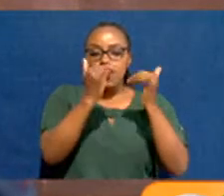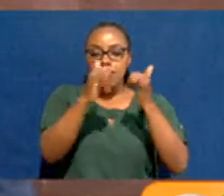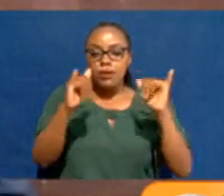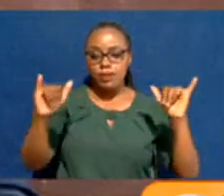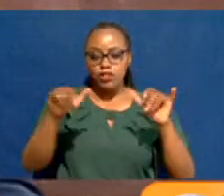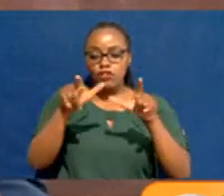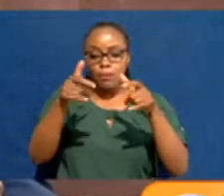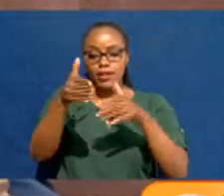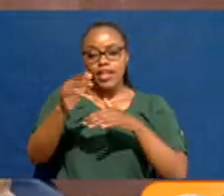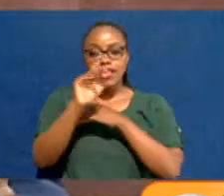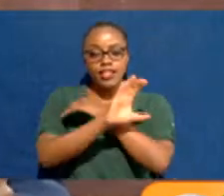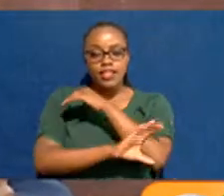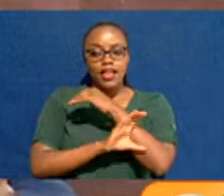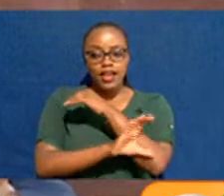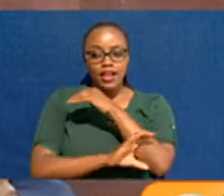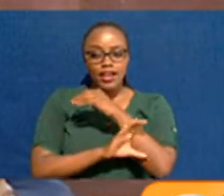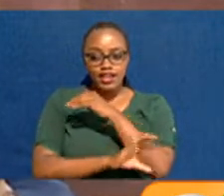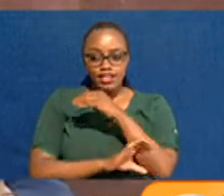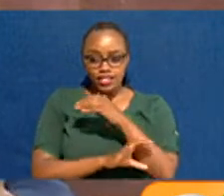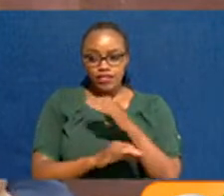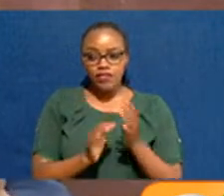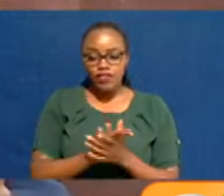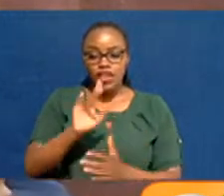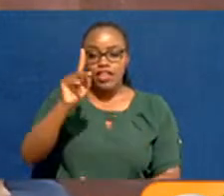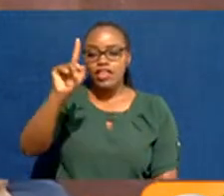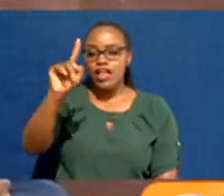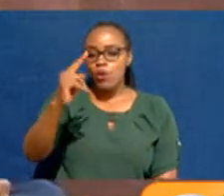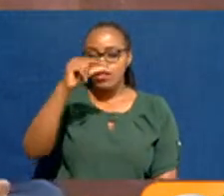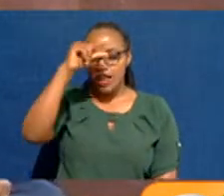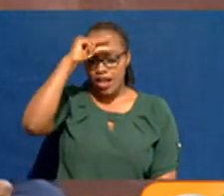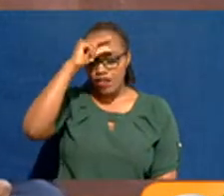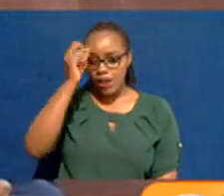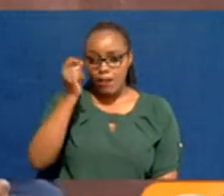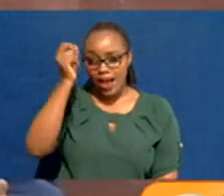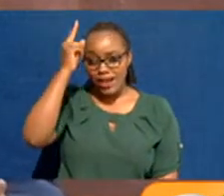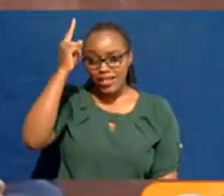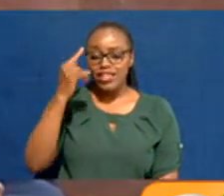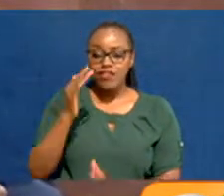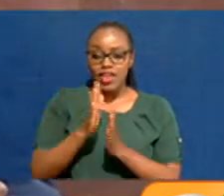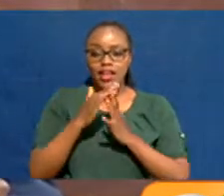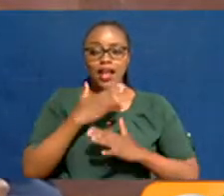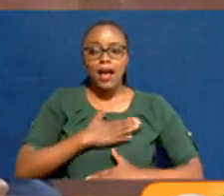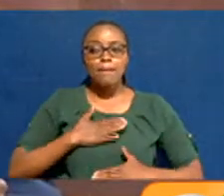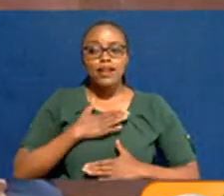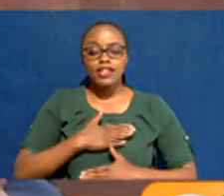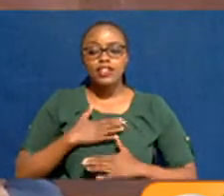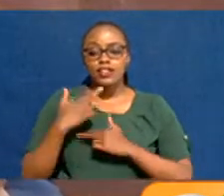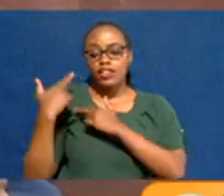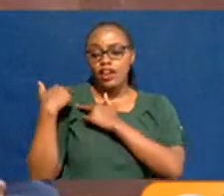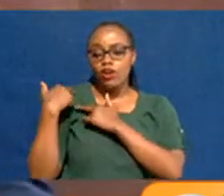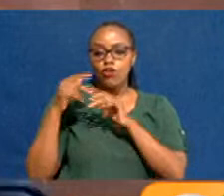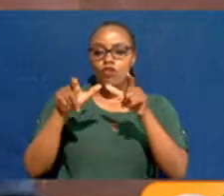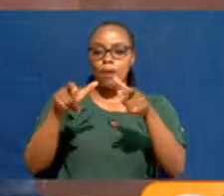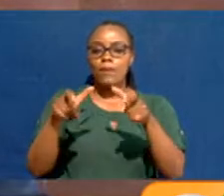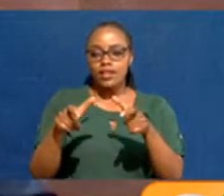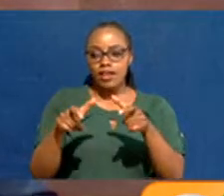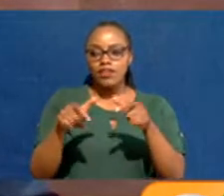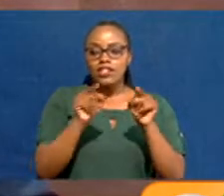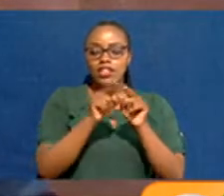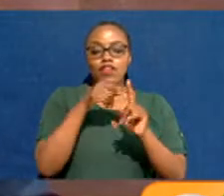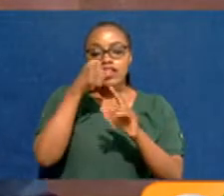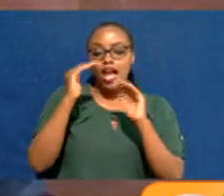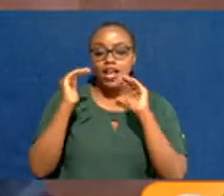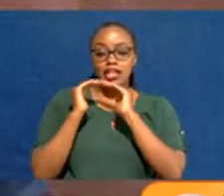media in the country. Does the Kenya Kwanza administration understand and appreciate the role of the media in a